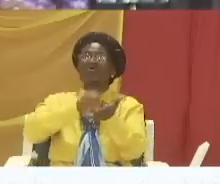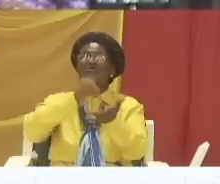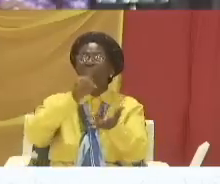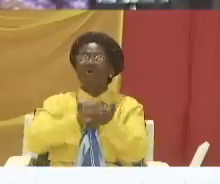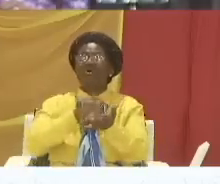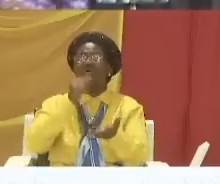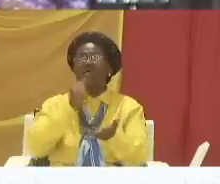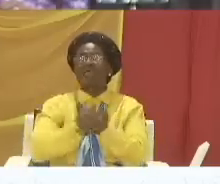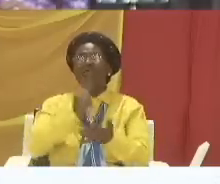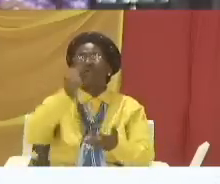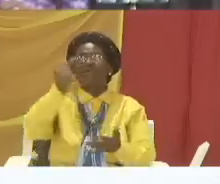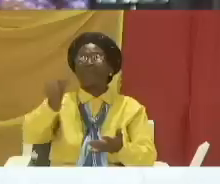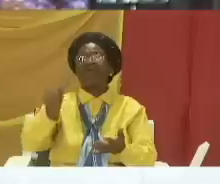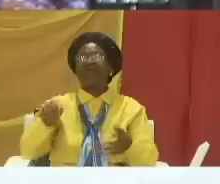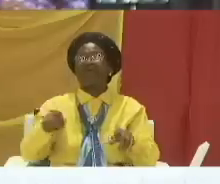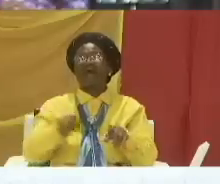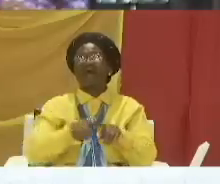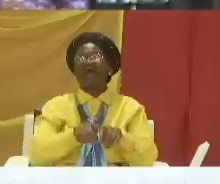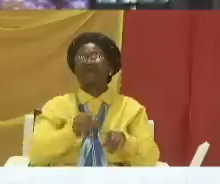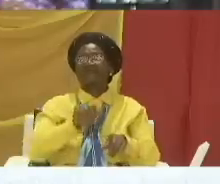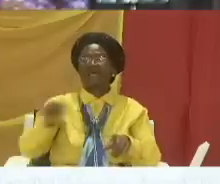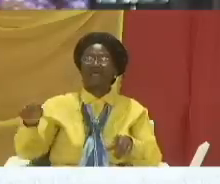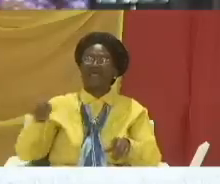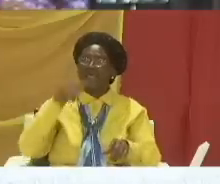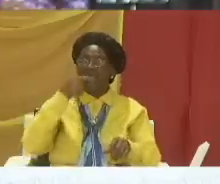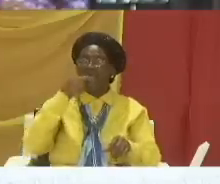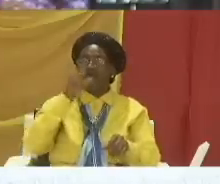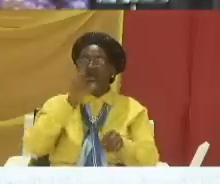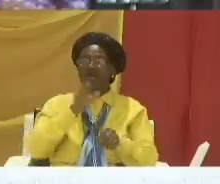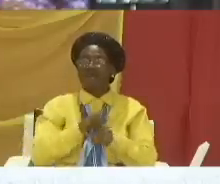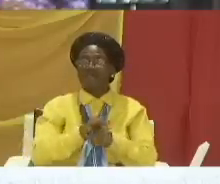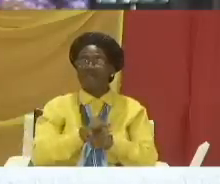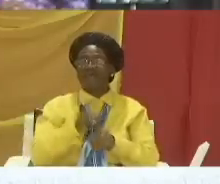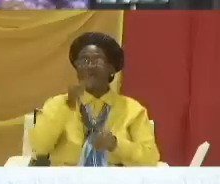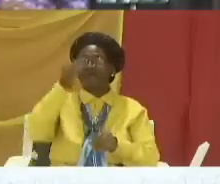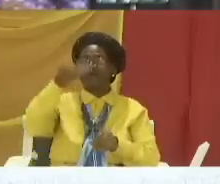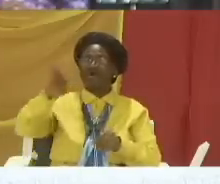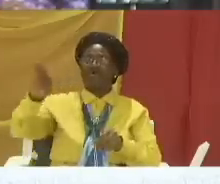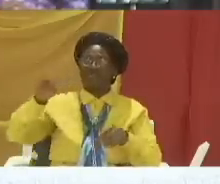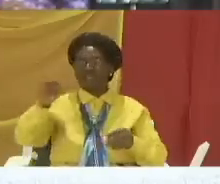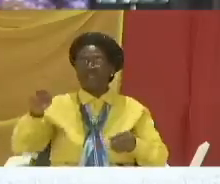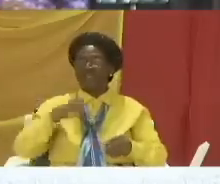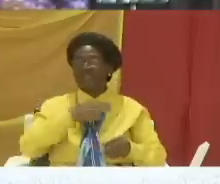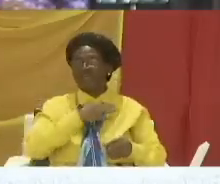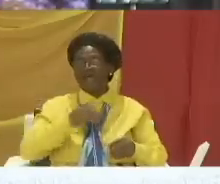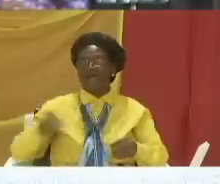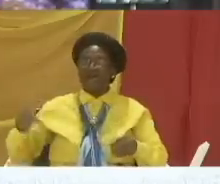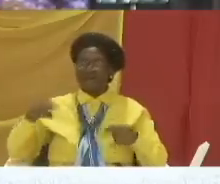That's a covenant of healing and health.